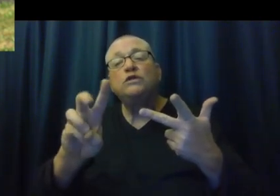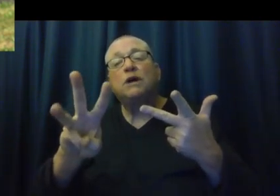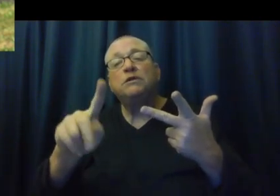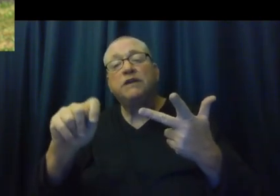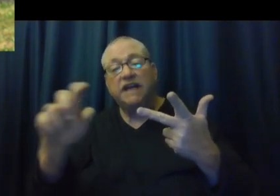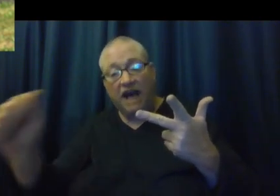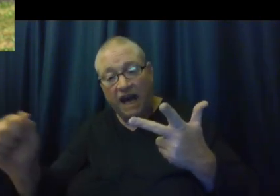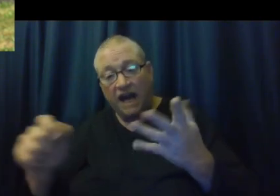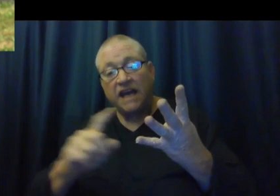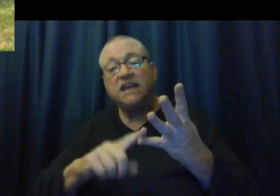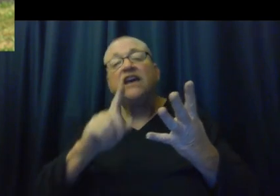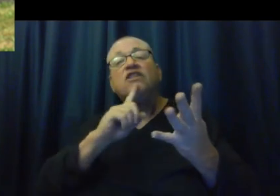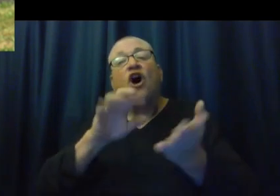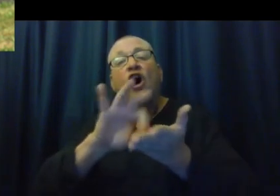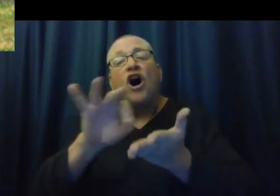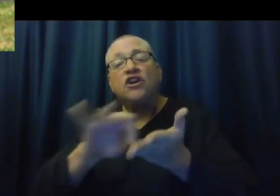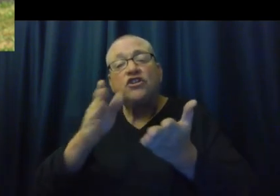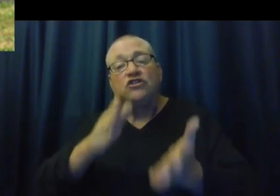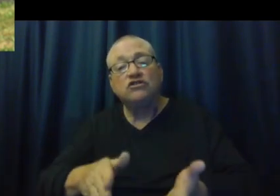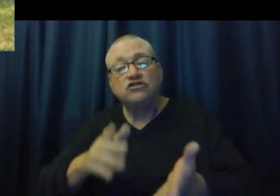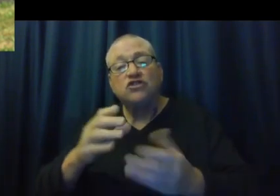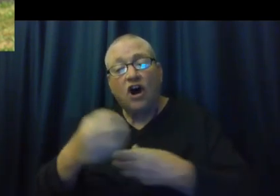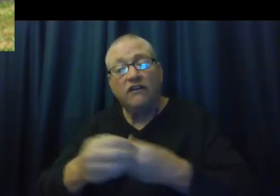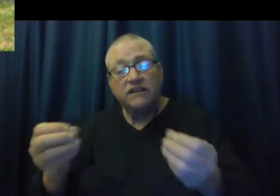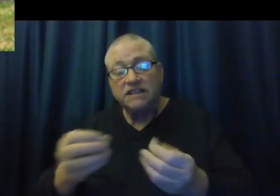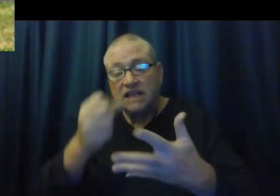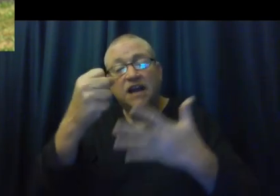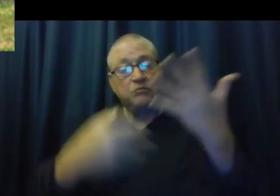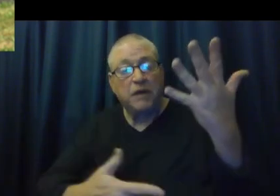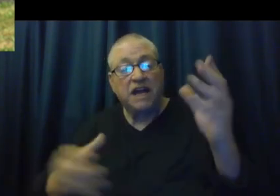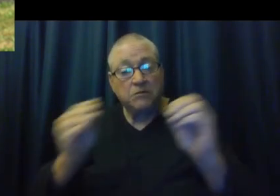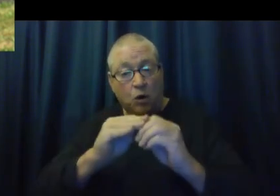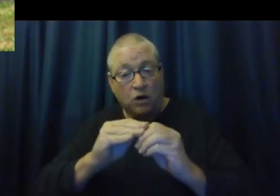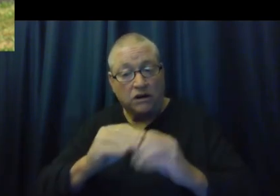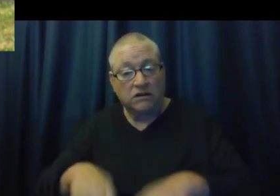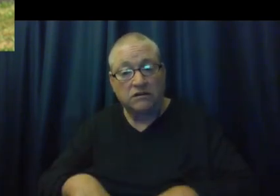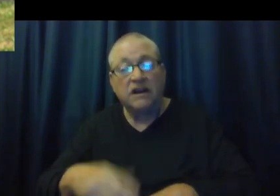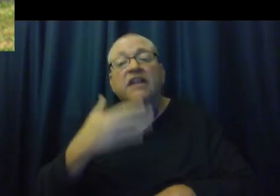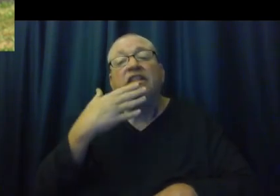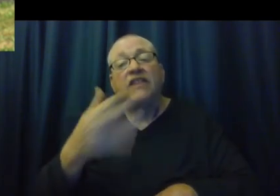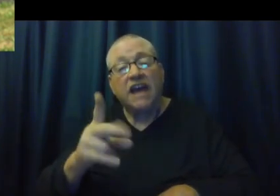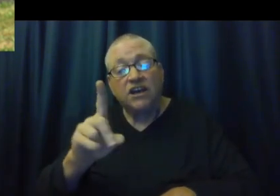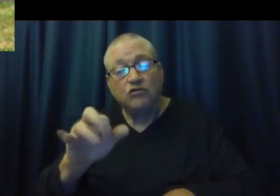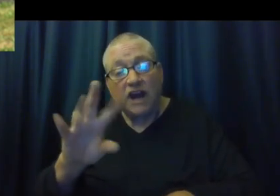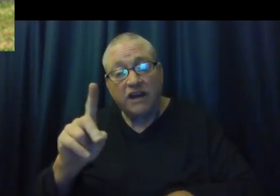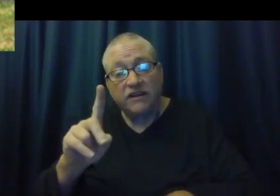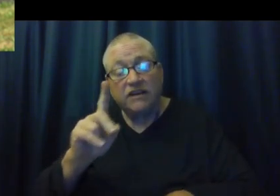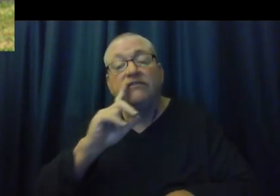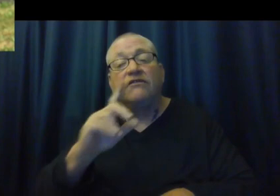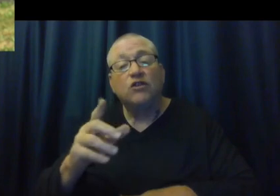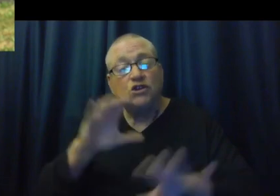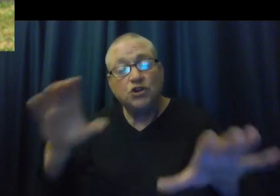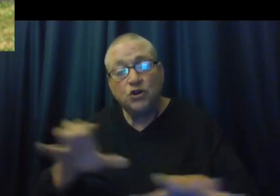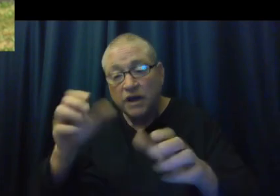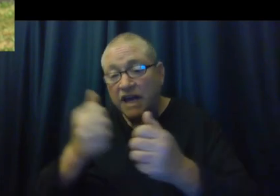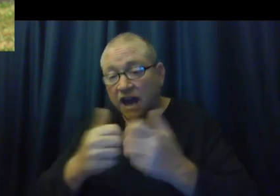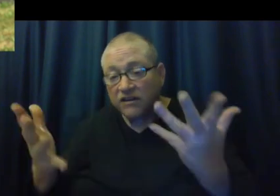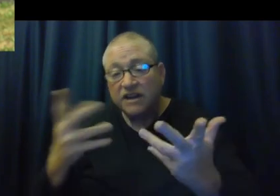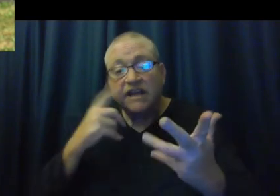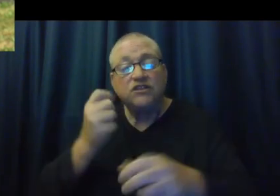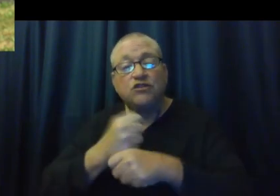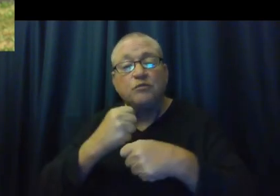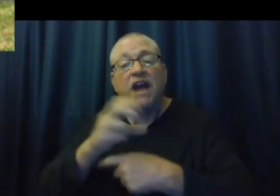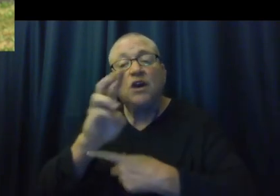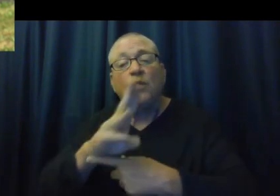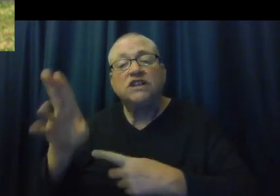Libraries, the Whatcom Transit Authority, the Whatcom County Auditor's Office, and more. David, thank you for all you do to help